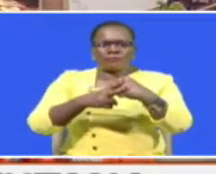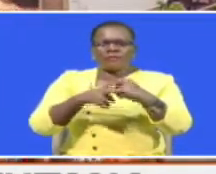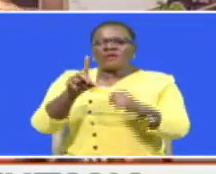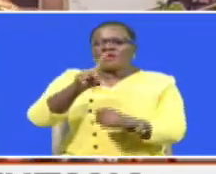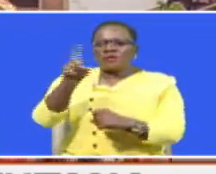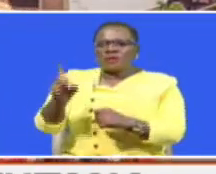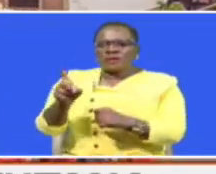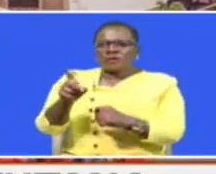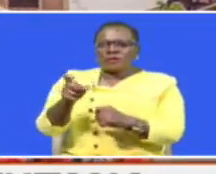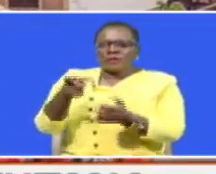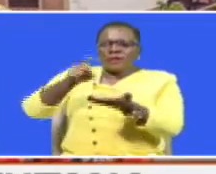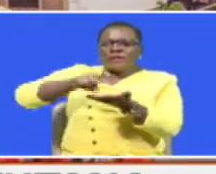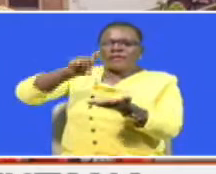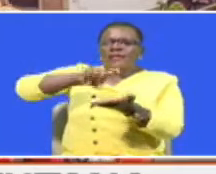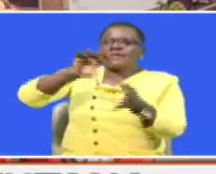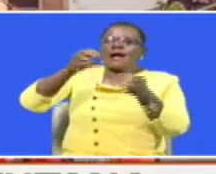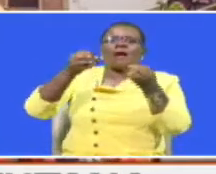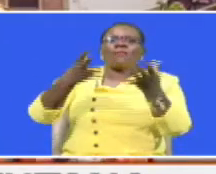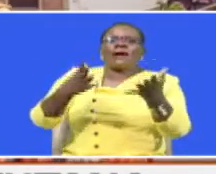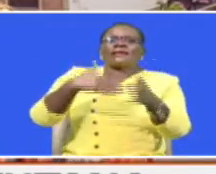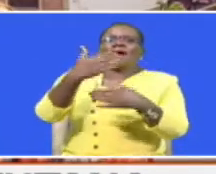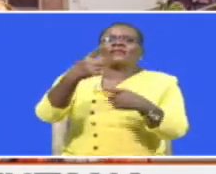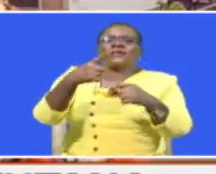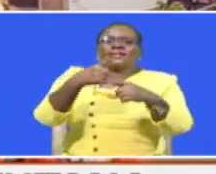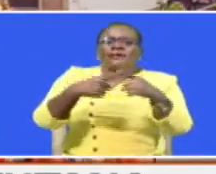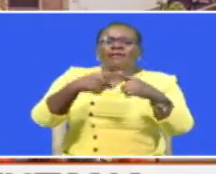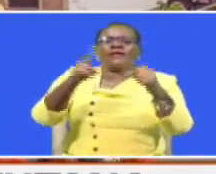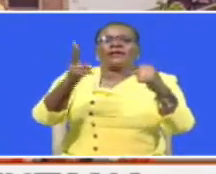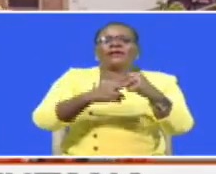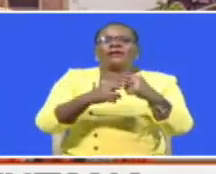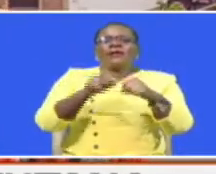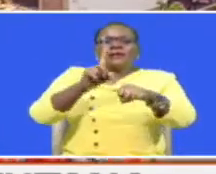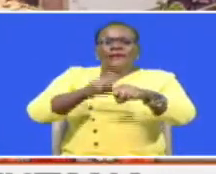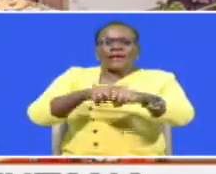question is, what will be the interest from that fund if I